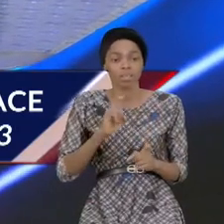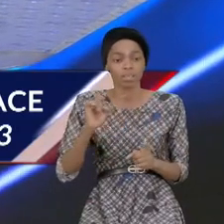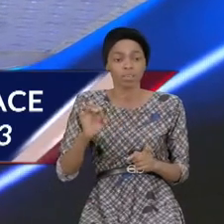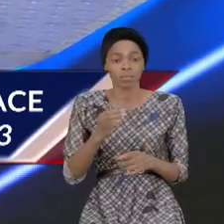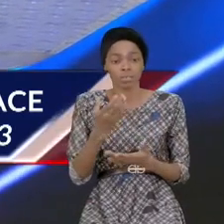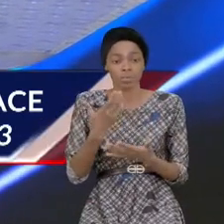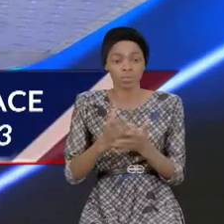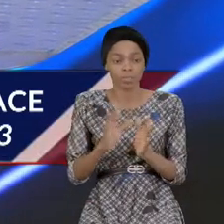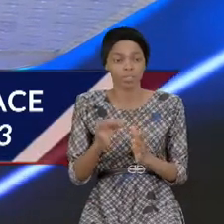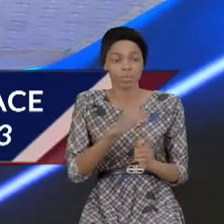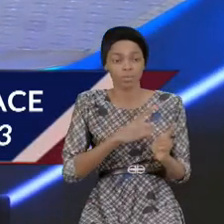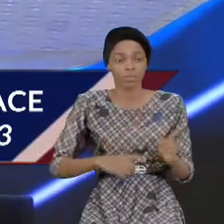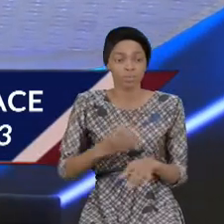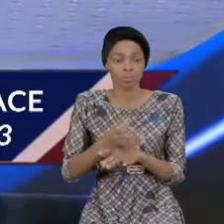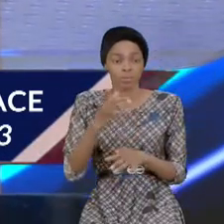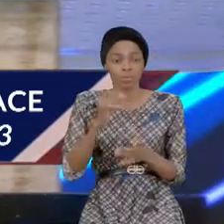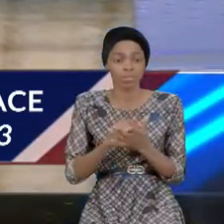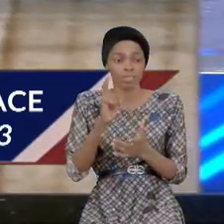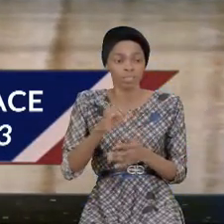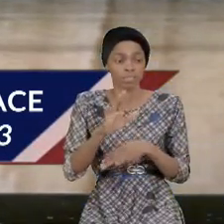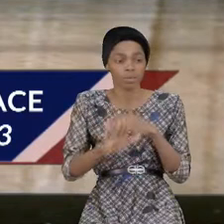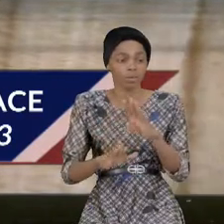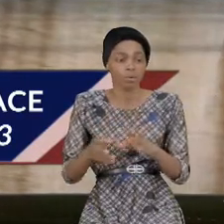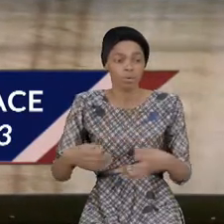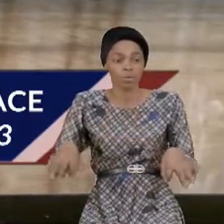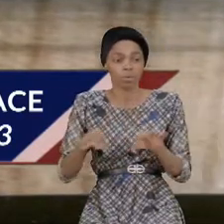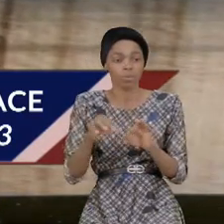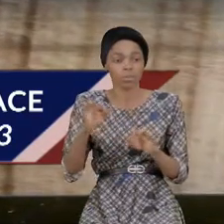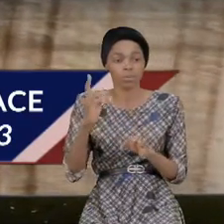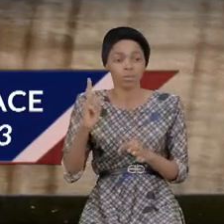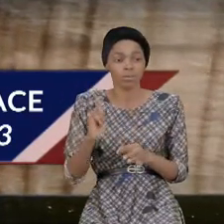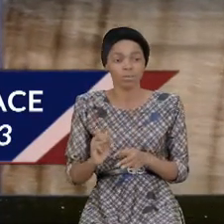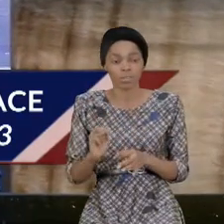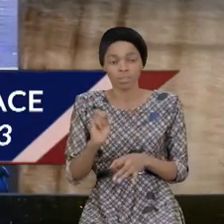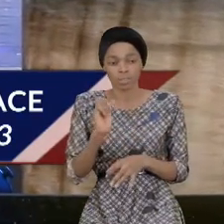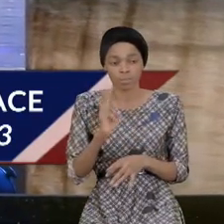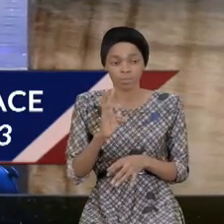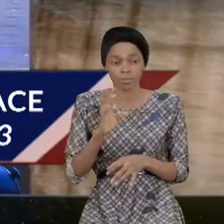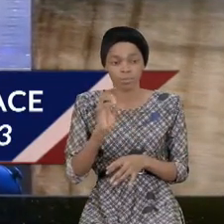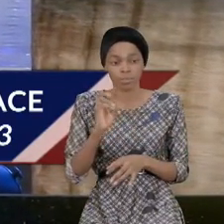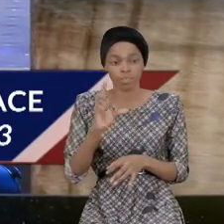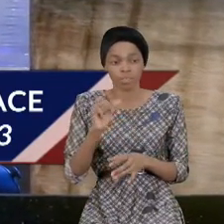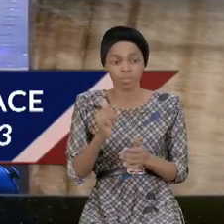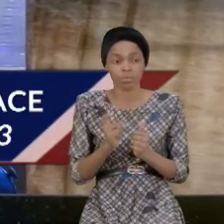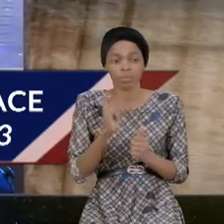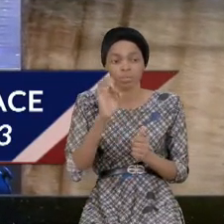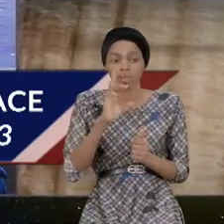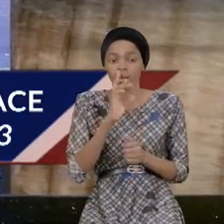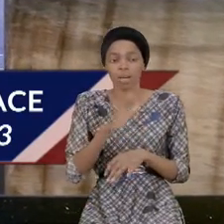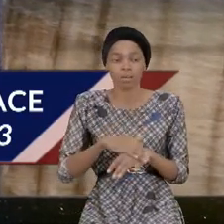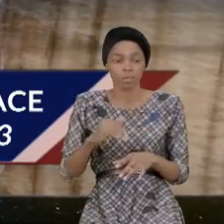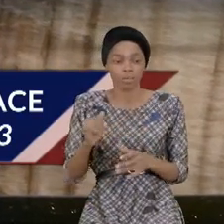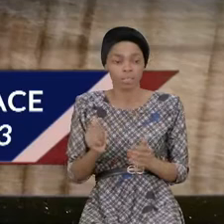you that ye walk worthy of the vocation wherewith ye are called. Then in verse